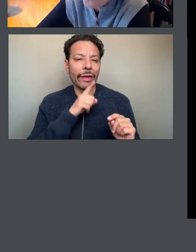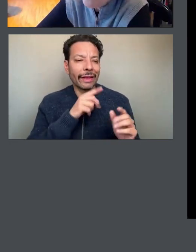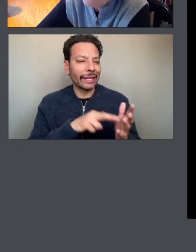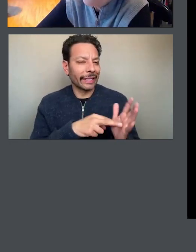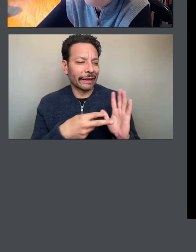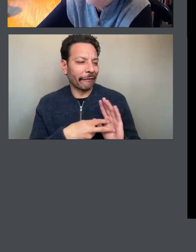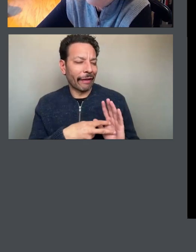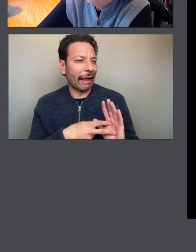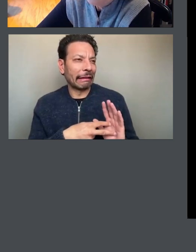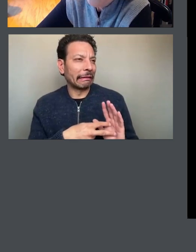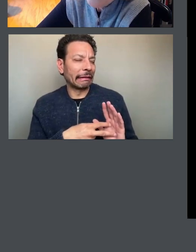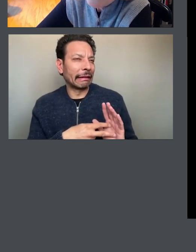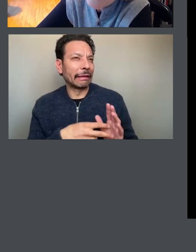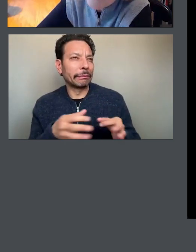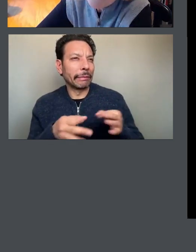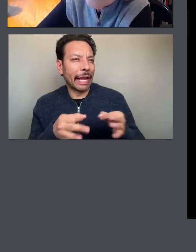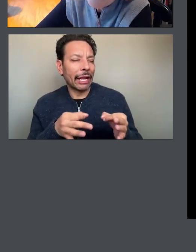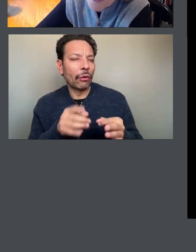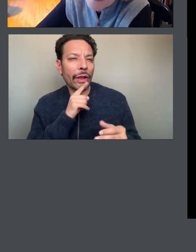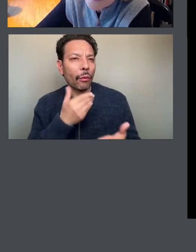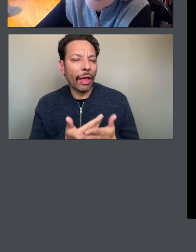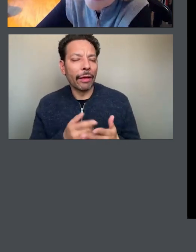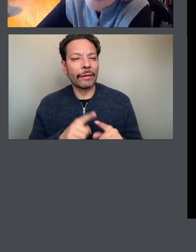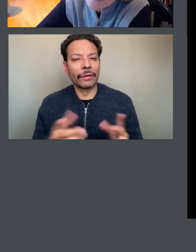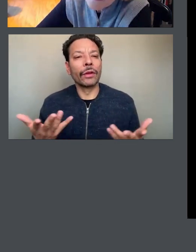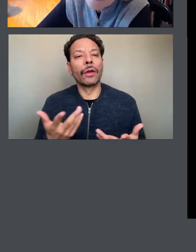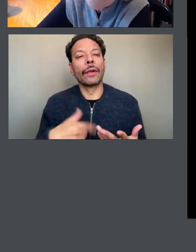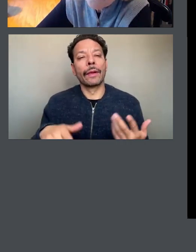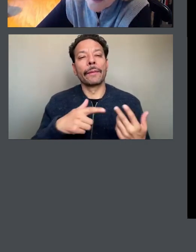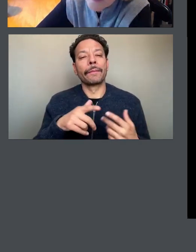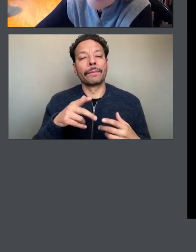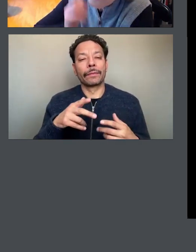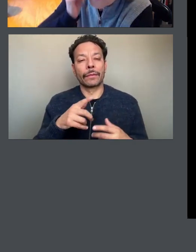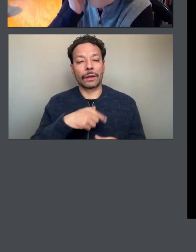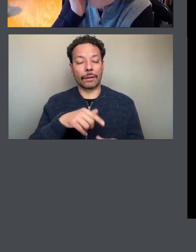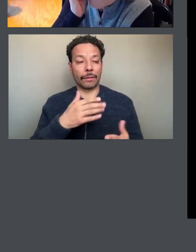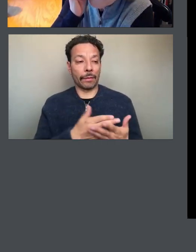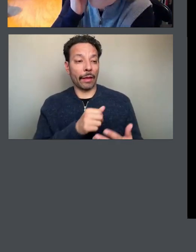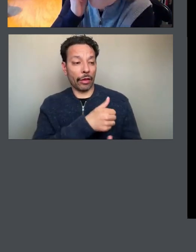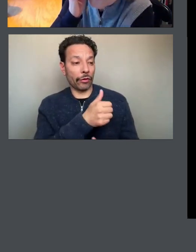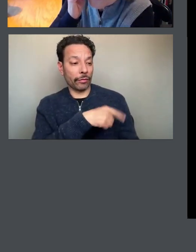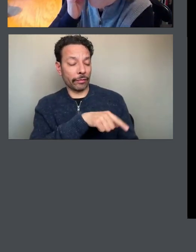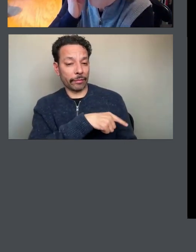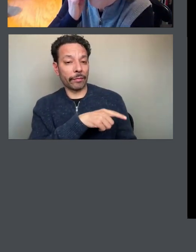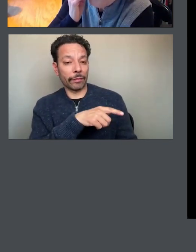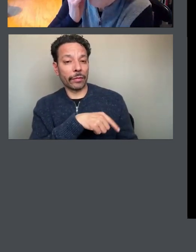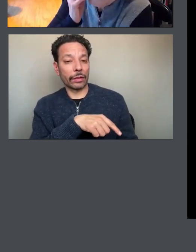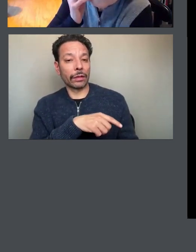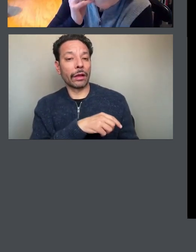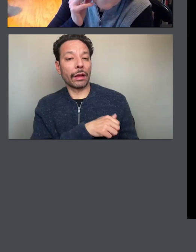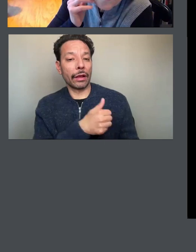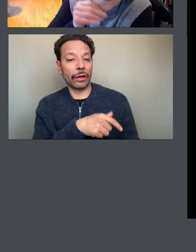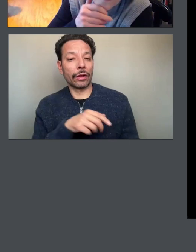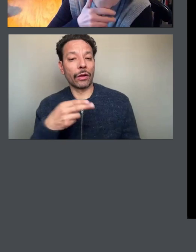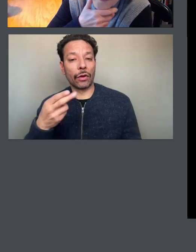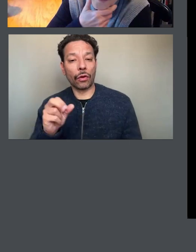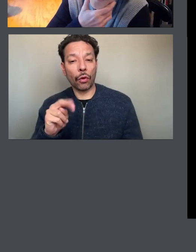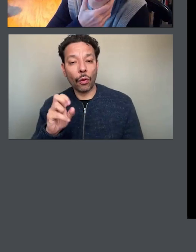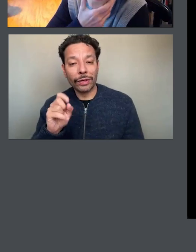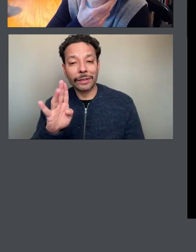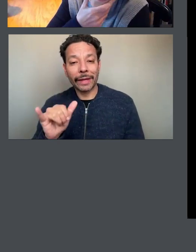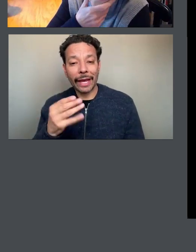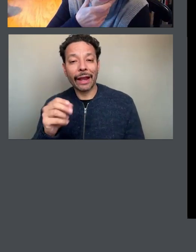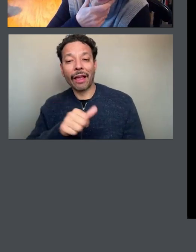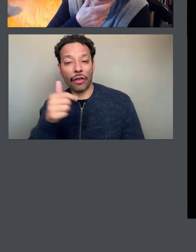very well. But some colleagues of mine, Hornsby and others at Vanderbilt, have done a